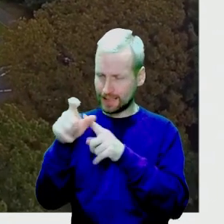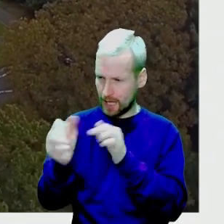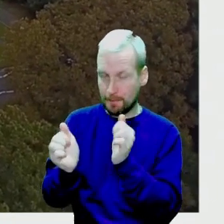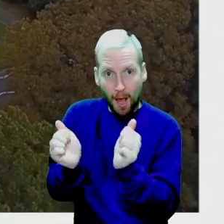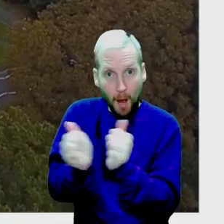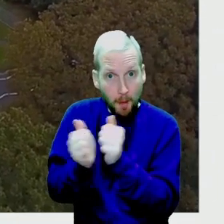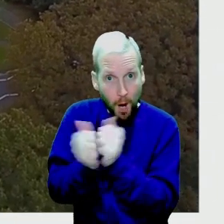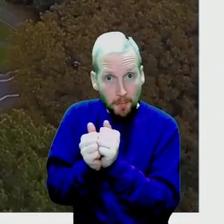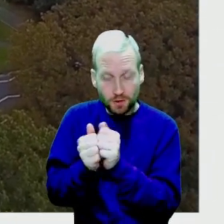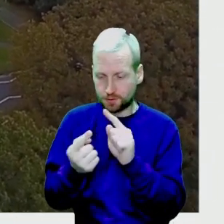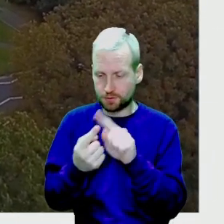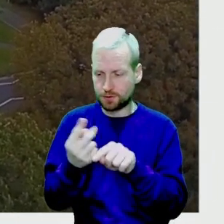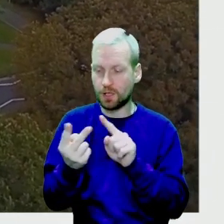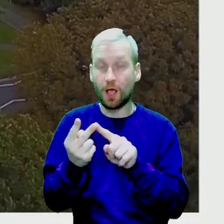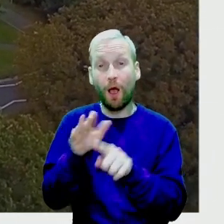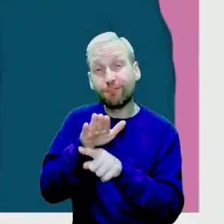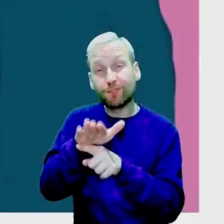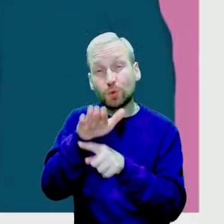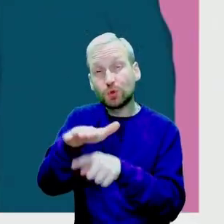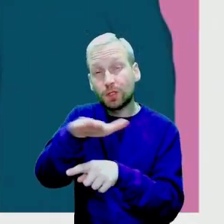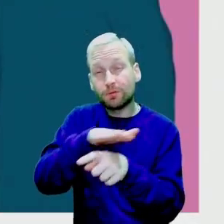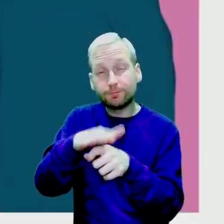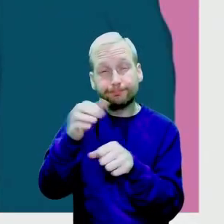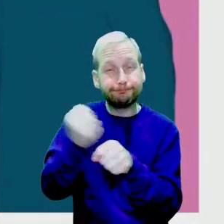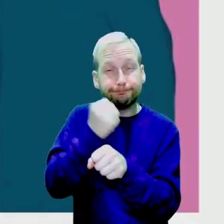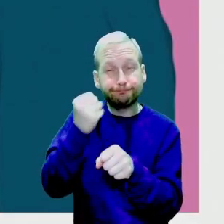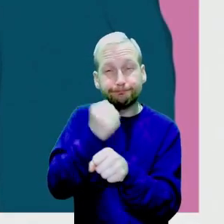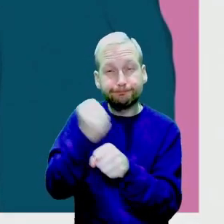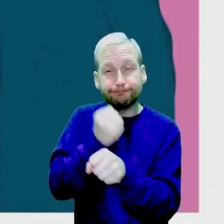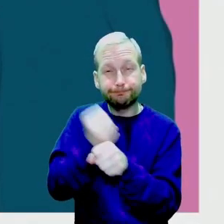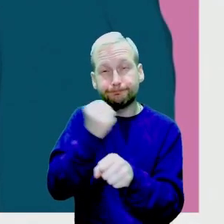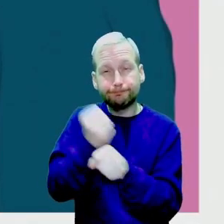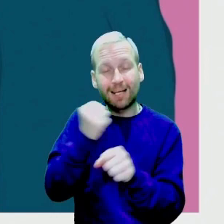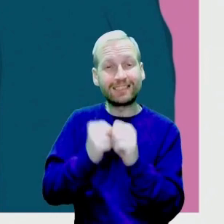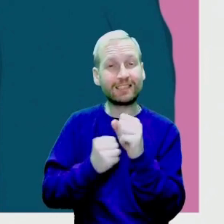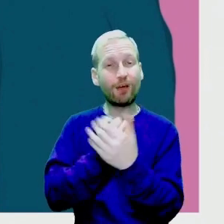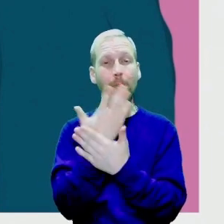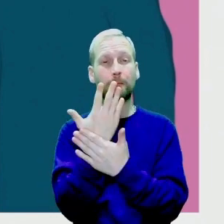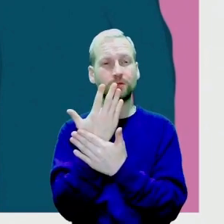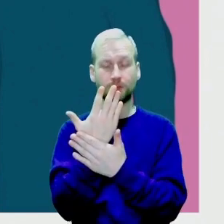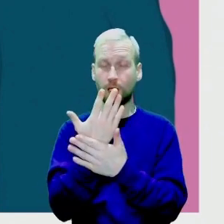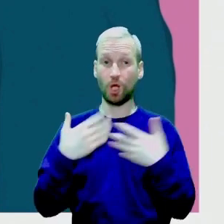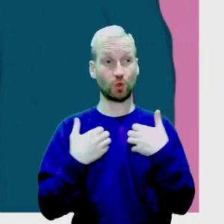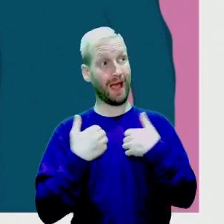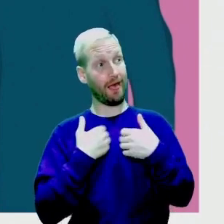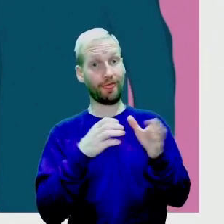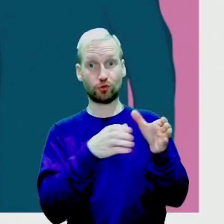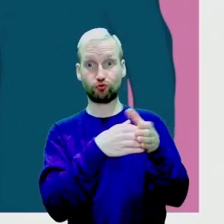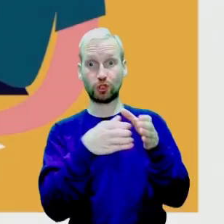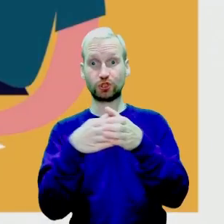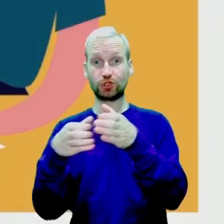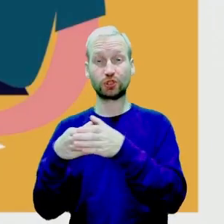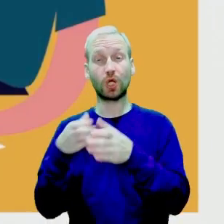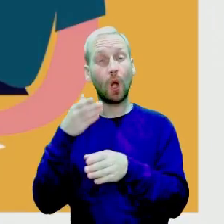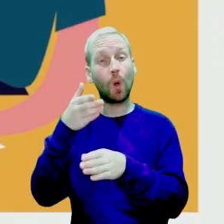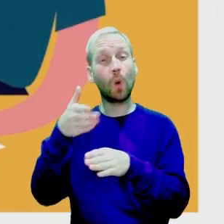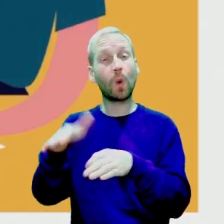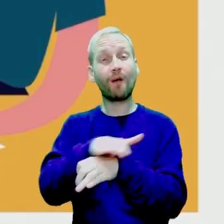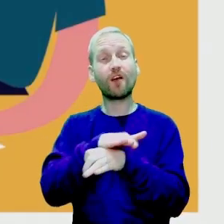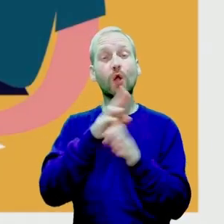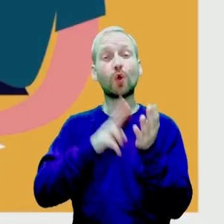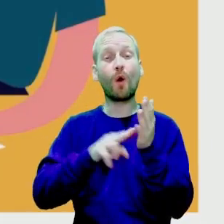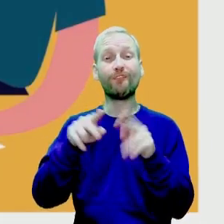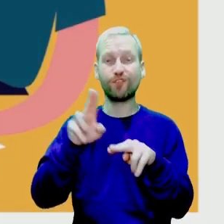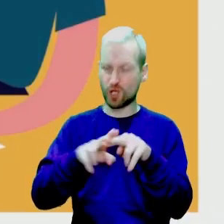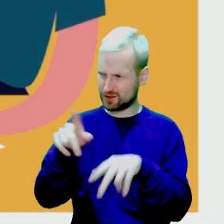or future developments at the site. We also contacted all the health trusts with responsibility for Norfolk to find out about